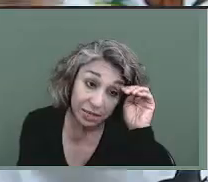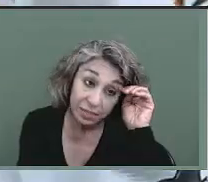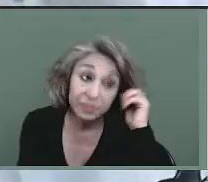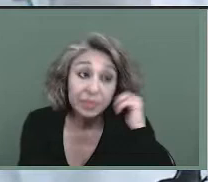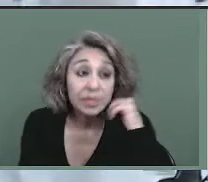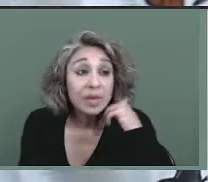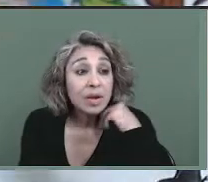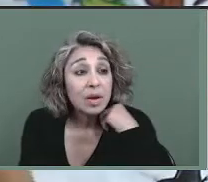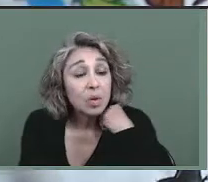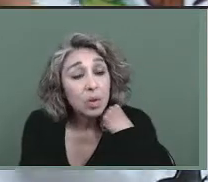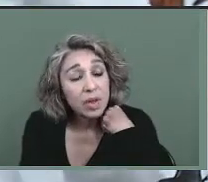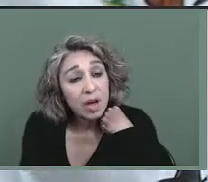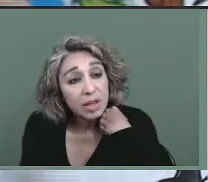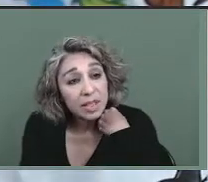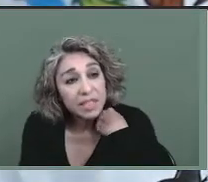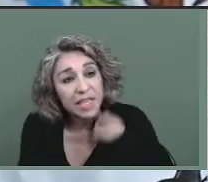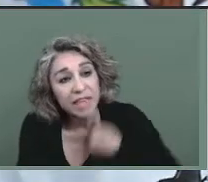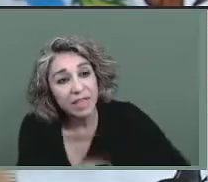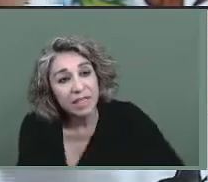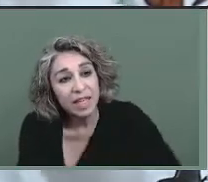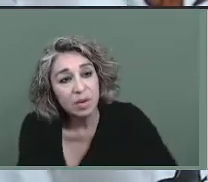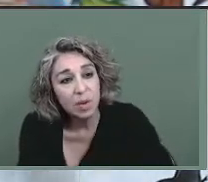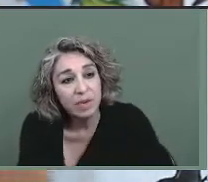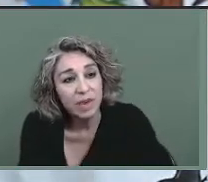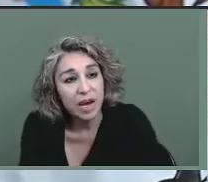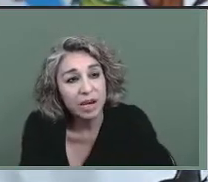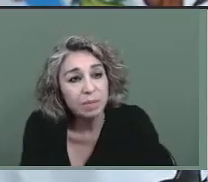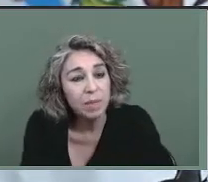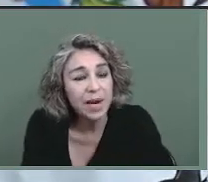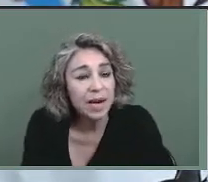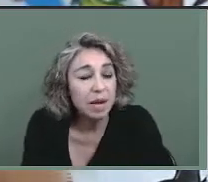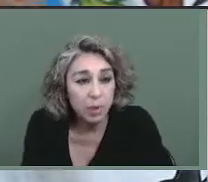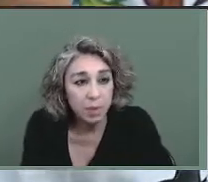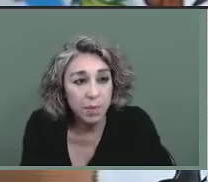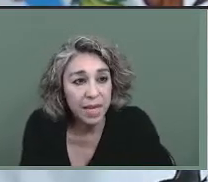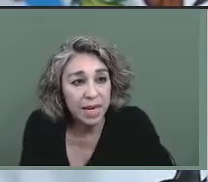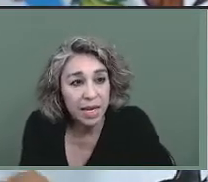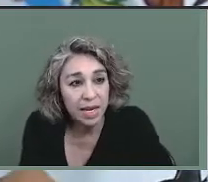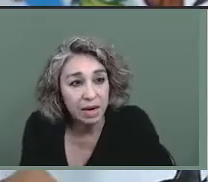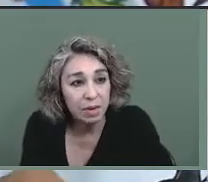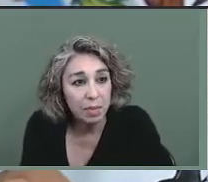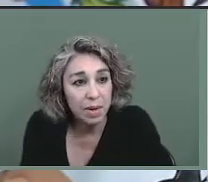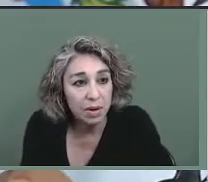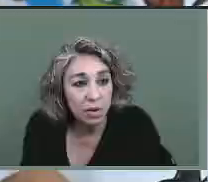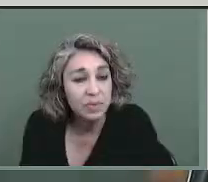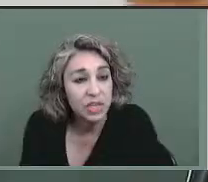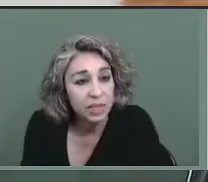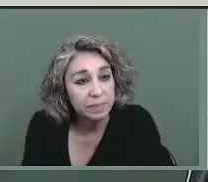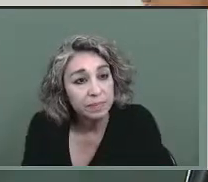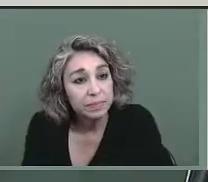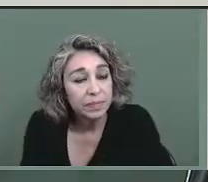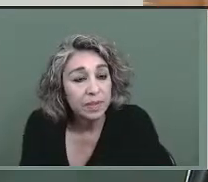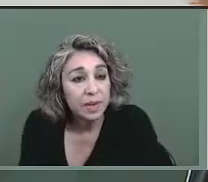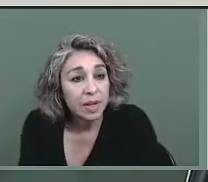budget with all the savings that we've gotten by not permitting